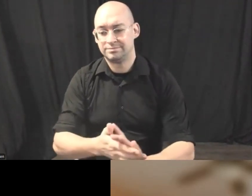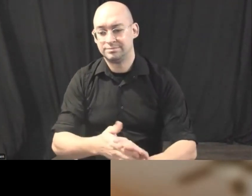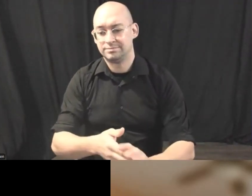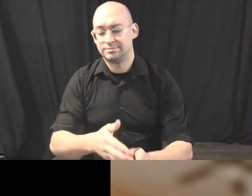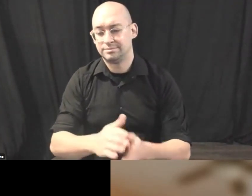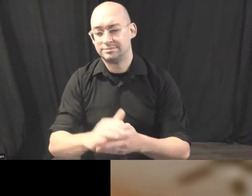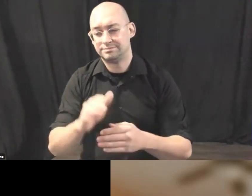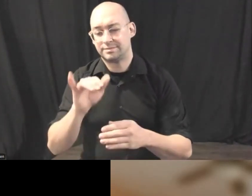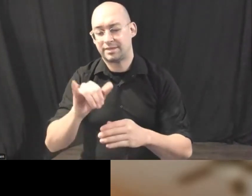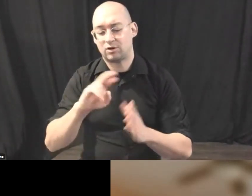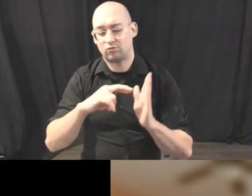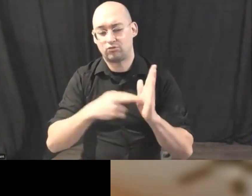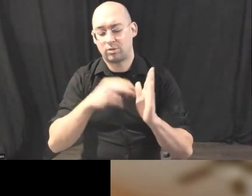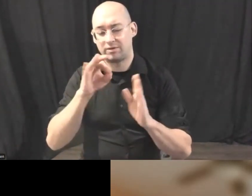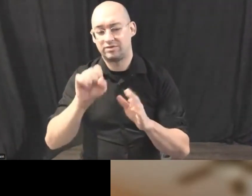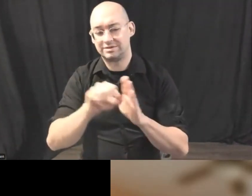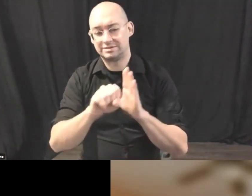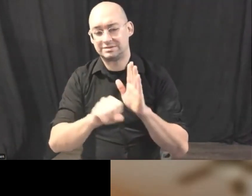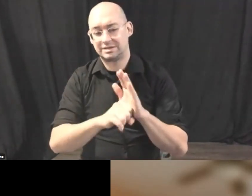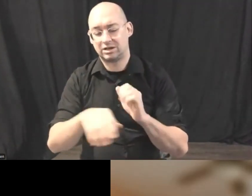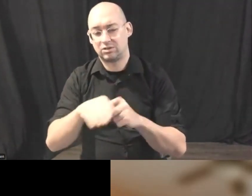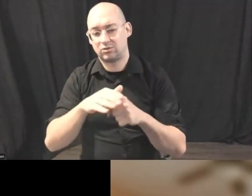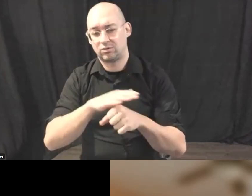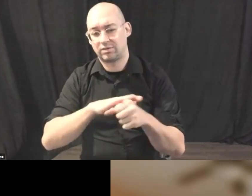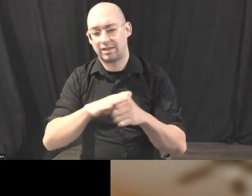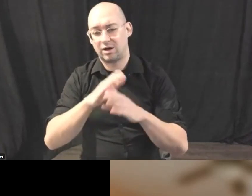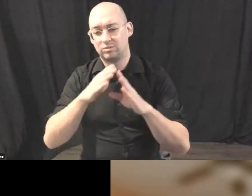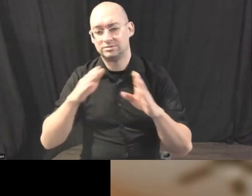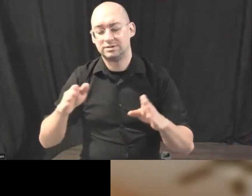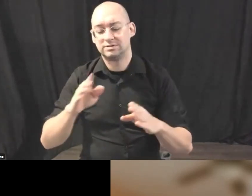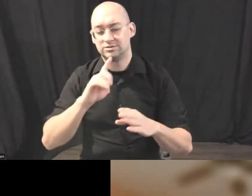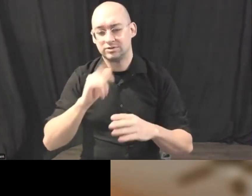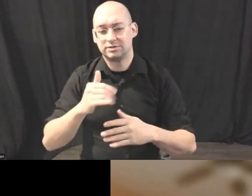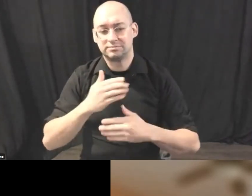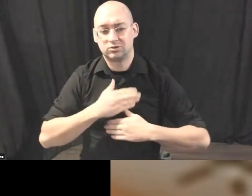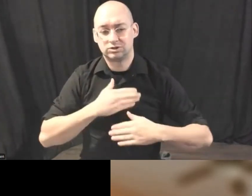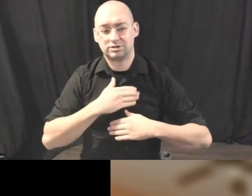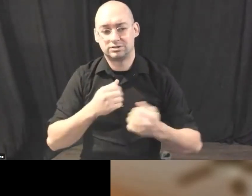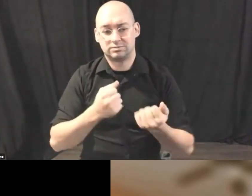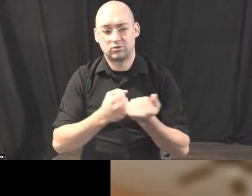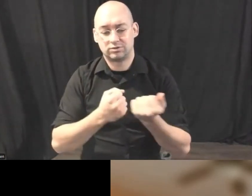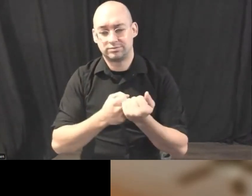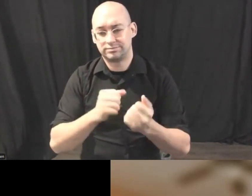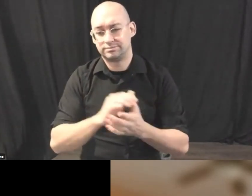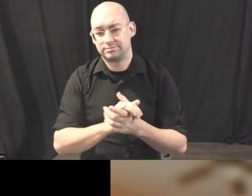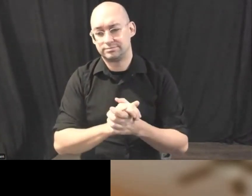housing, is really important, and I'm grateful for all your advice and perseverance.